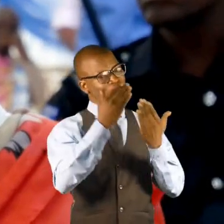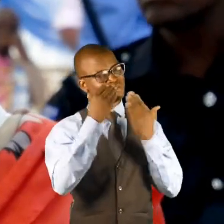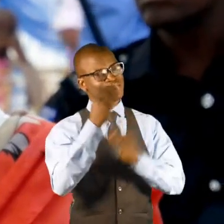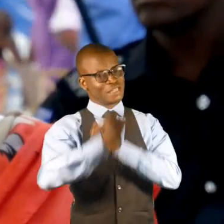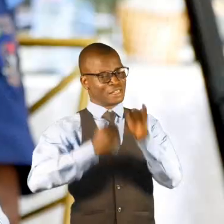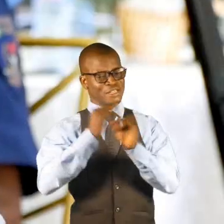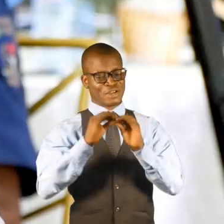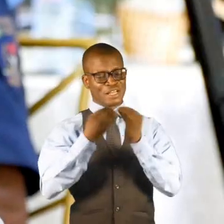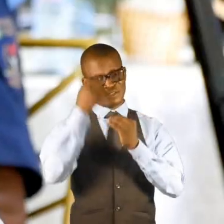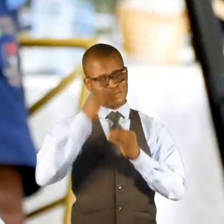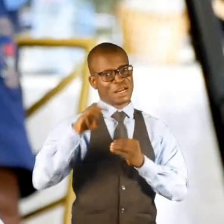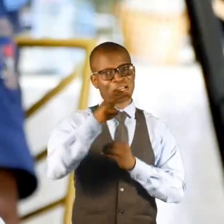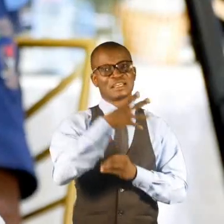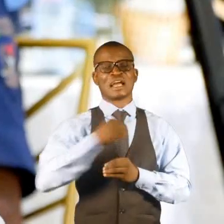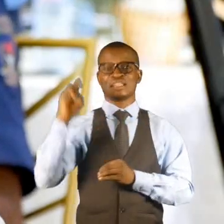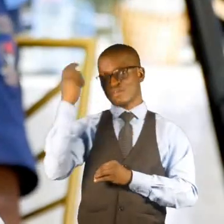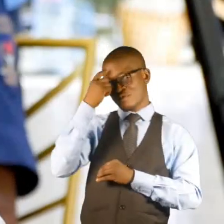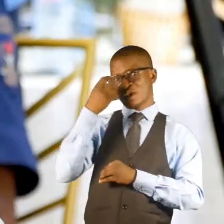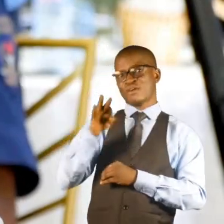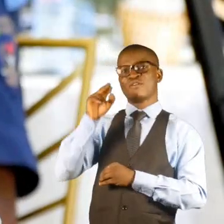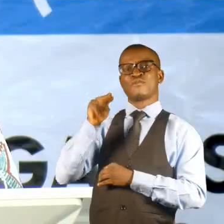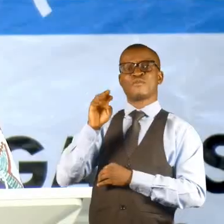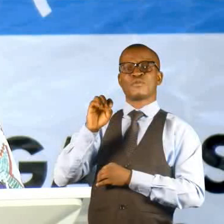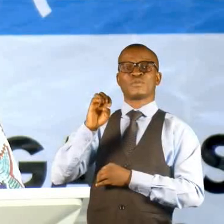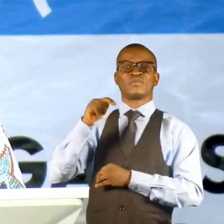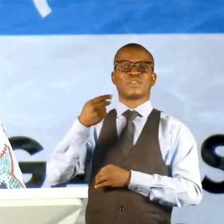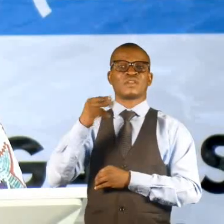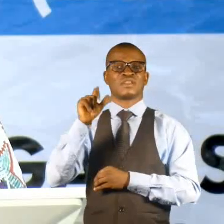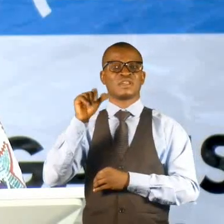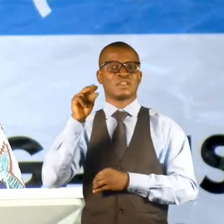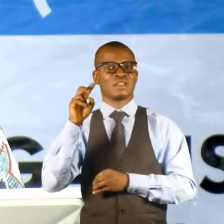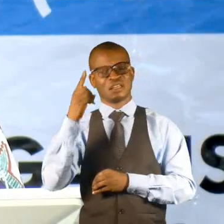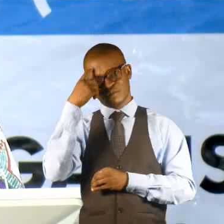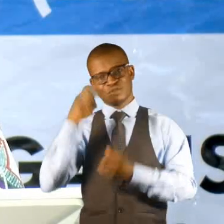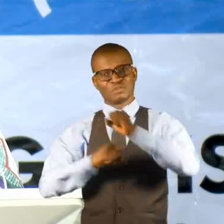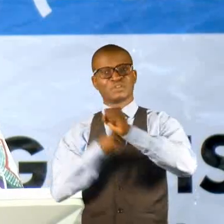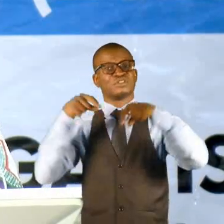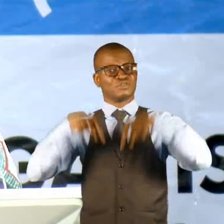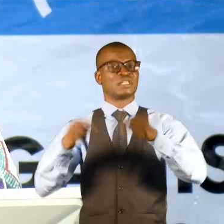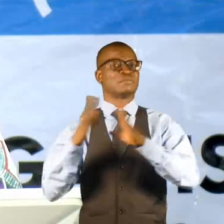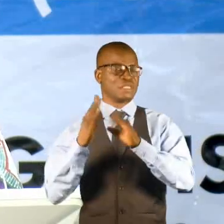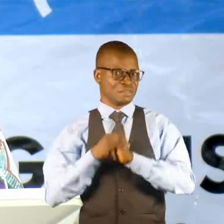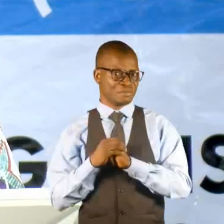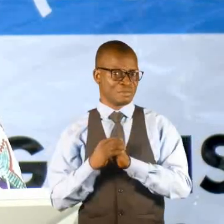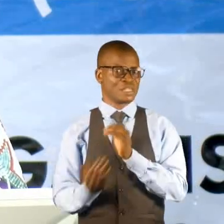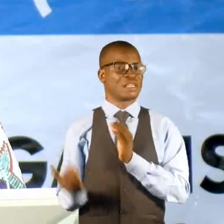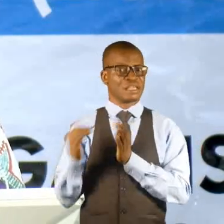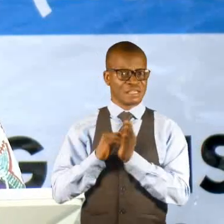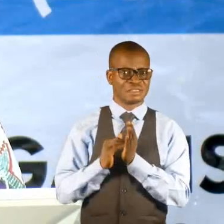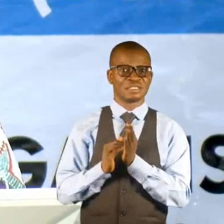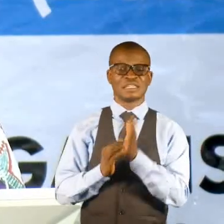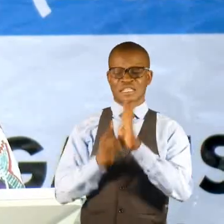International Organization for Migration and the government of the Netherlands for supporting today's meeting. In addition,